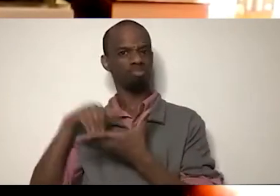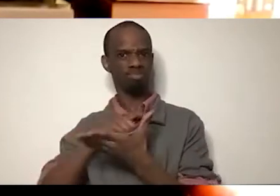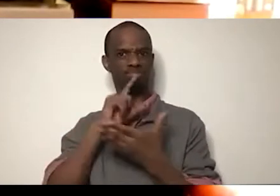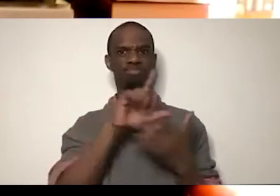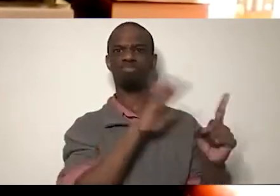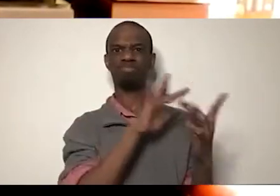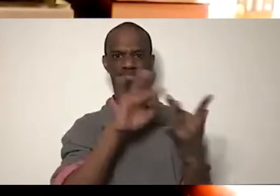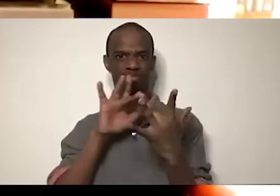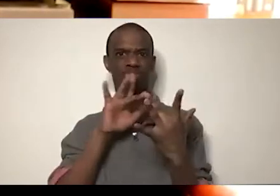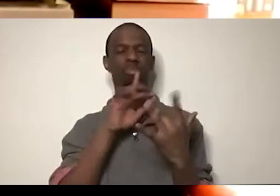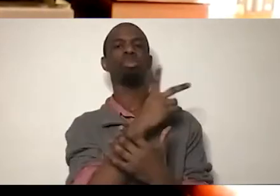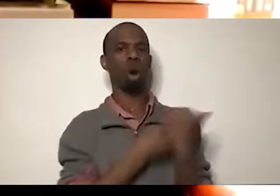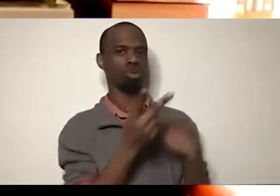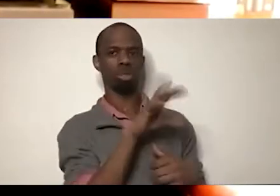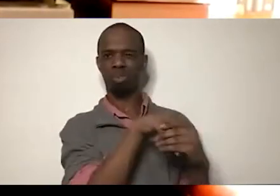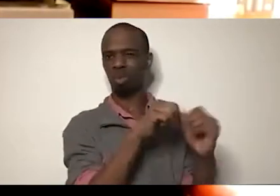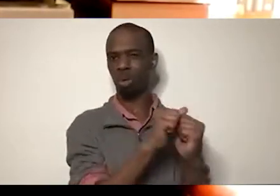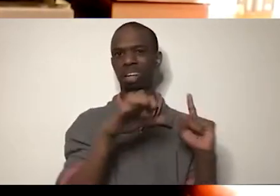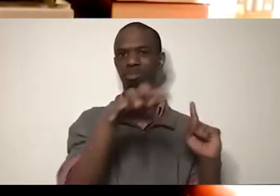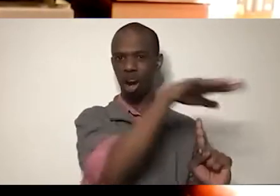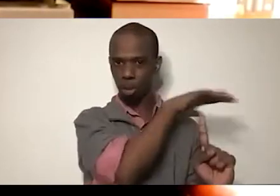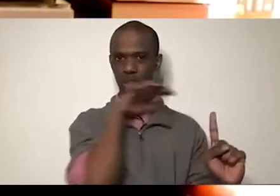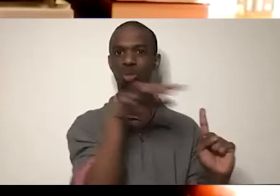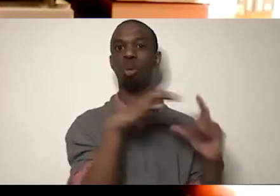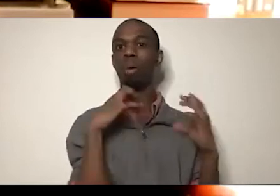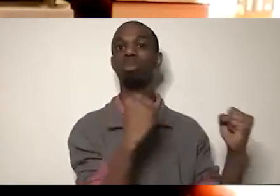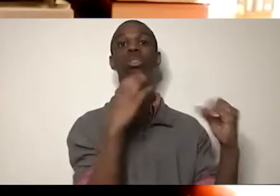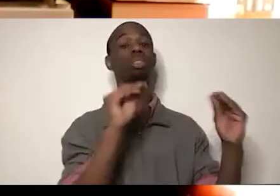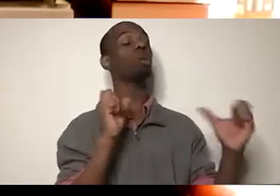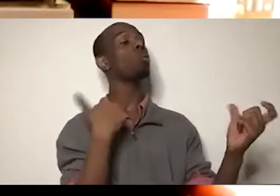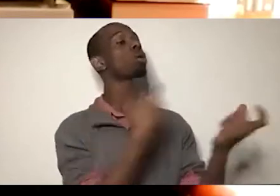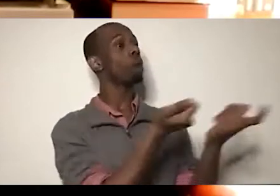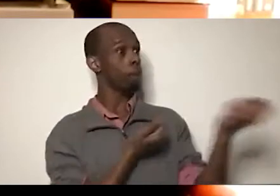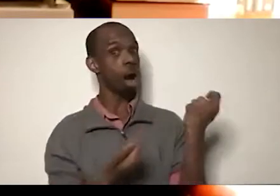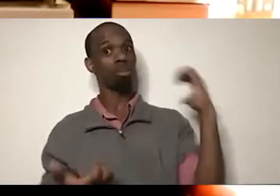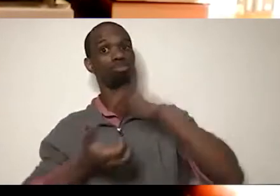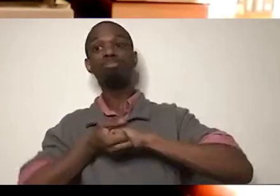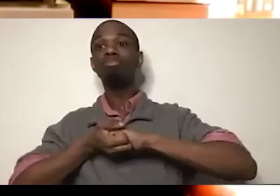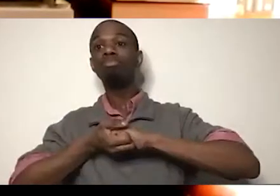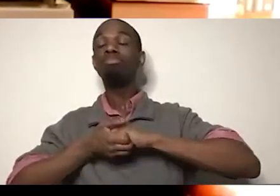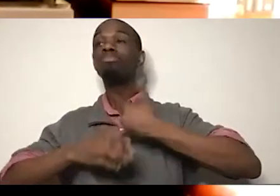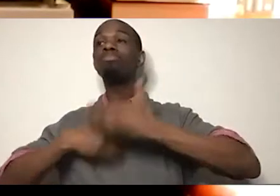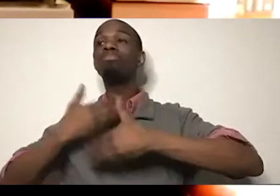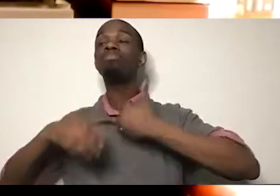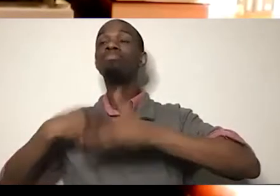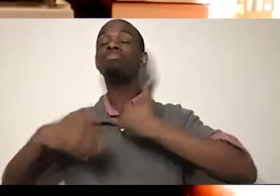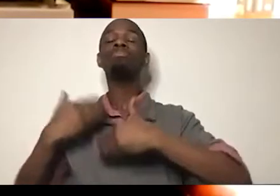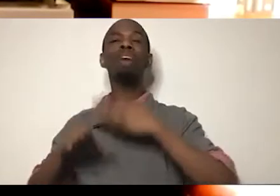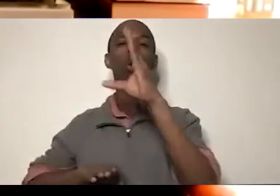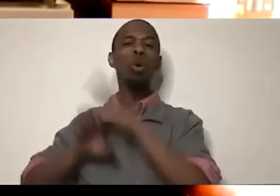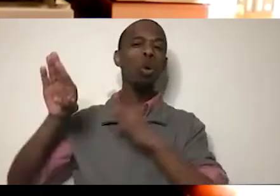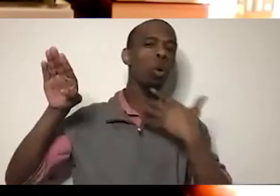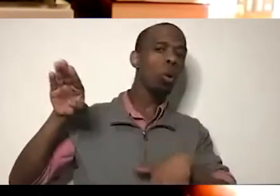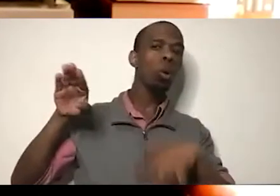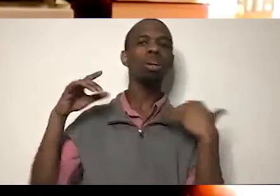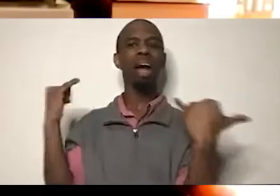really contributed to, the conversion of every single diesel bus in New York City now to hybrids